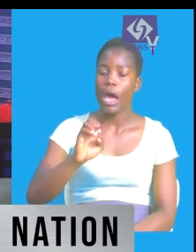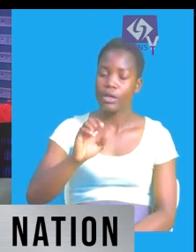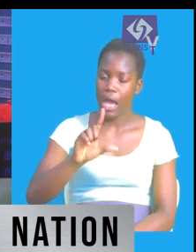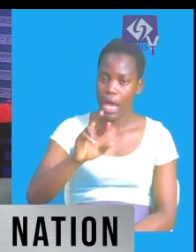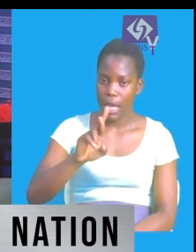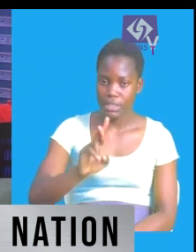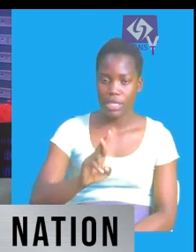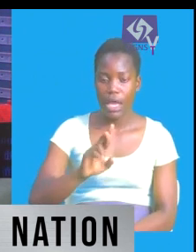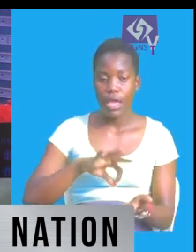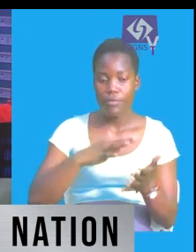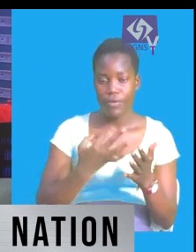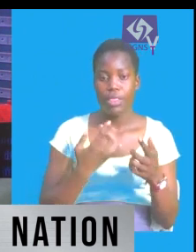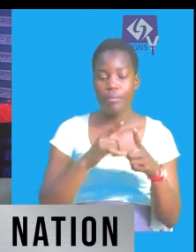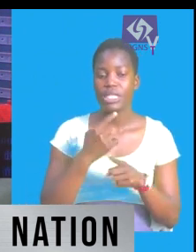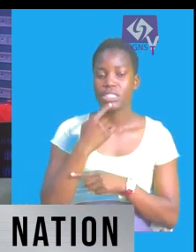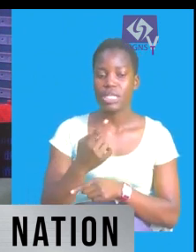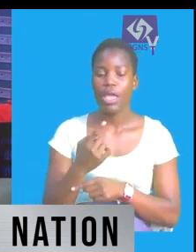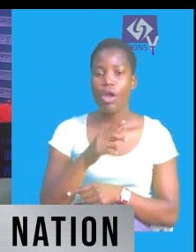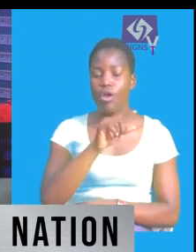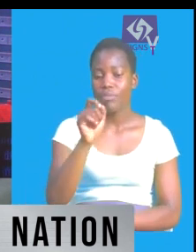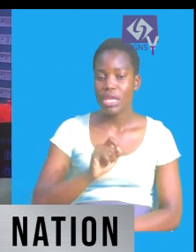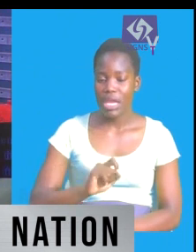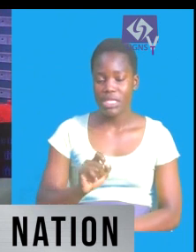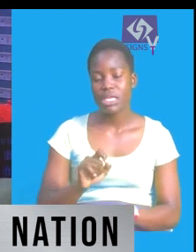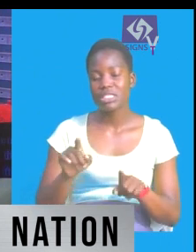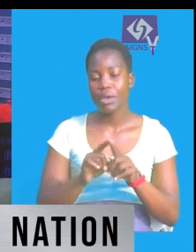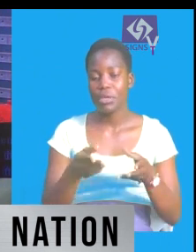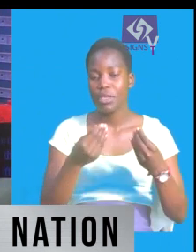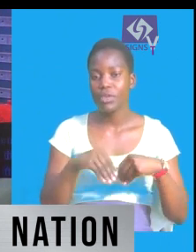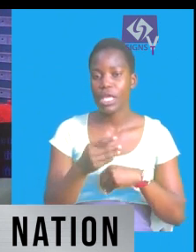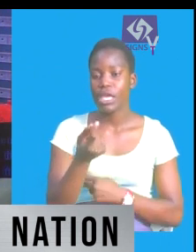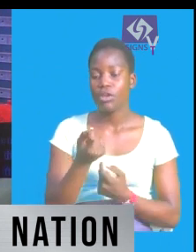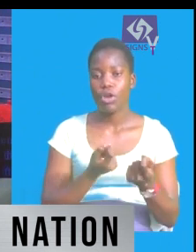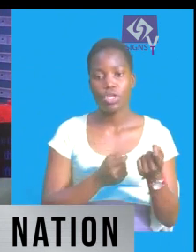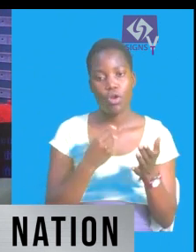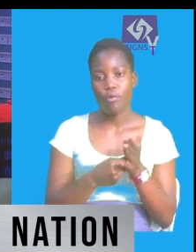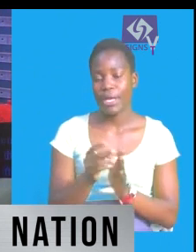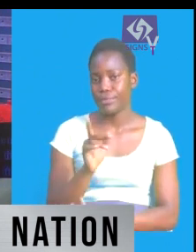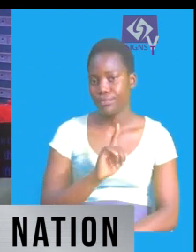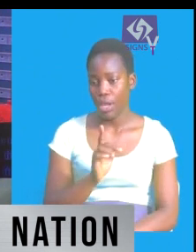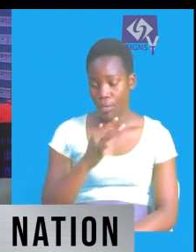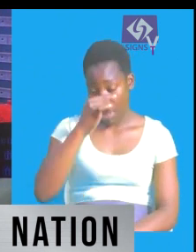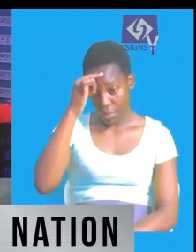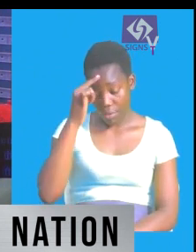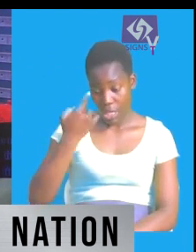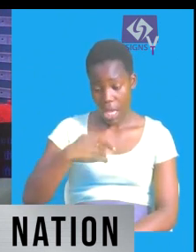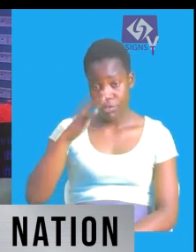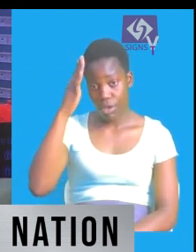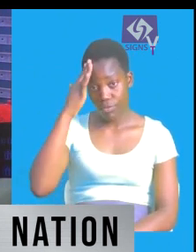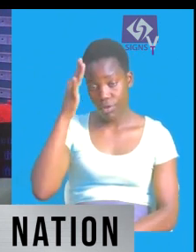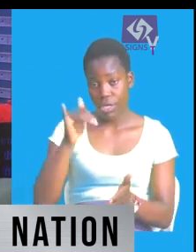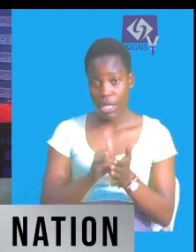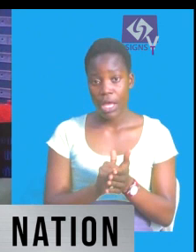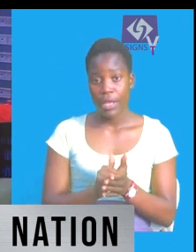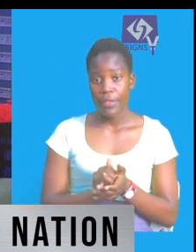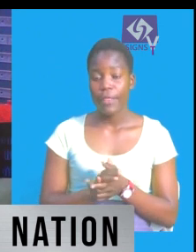apps zitakuwa, they'll be giving us kidogo money, you know. Okay. Yeah. Because we would have known those terms and conditions. It was